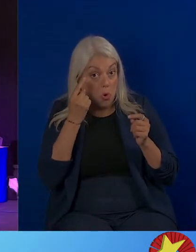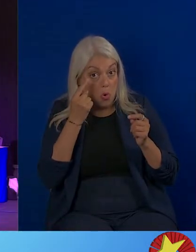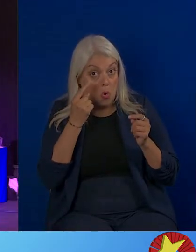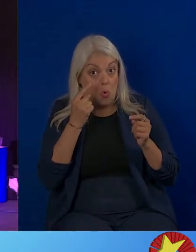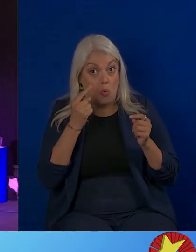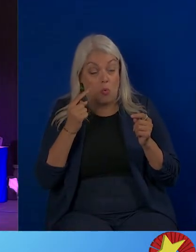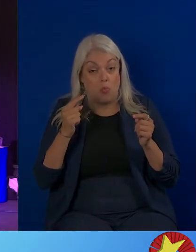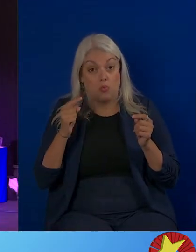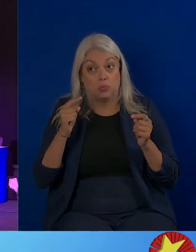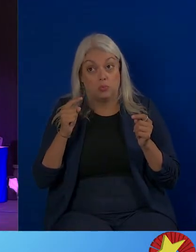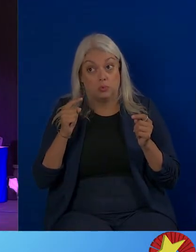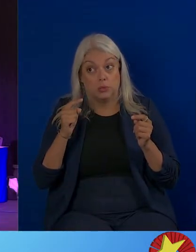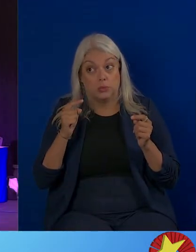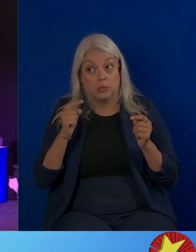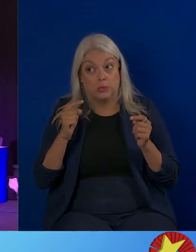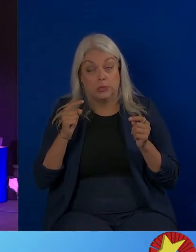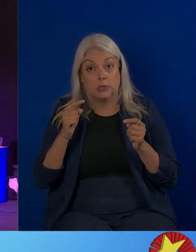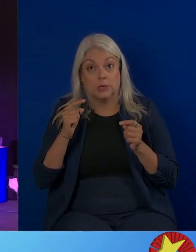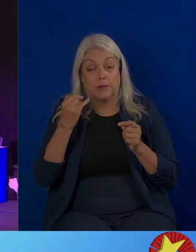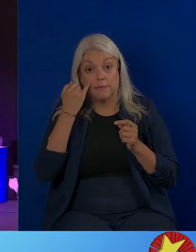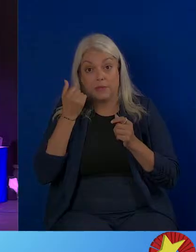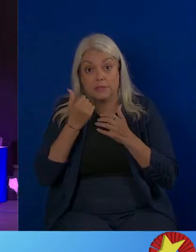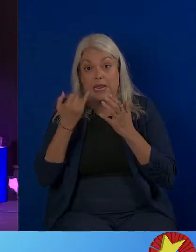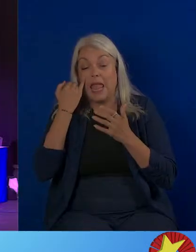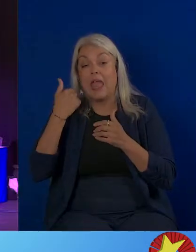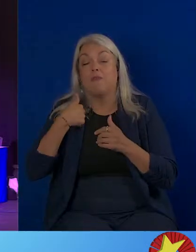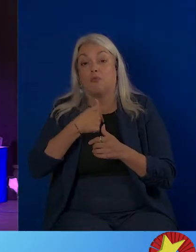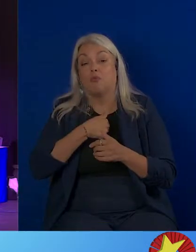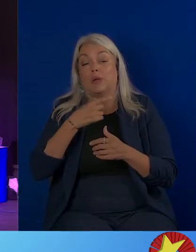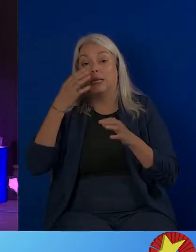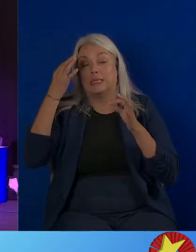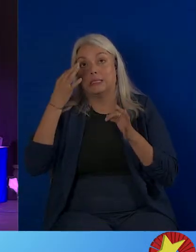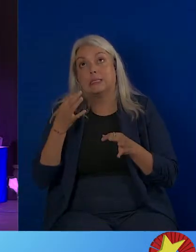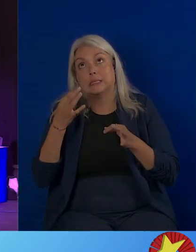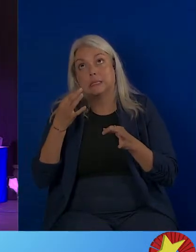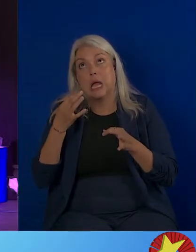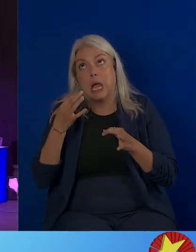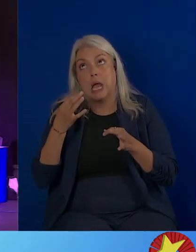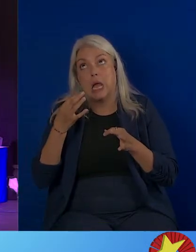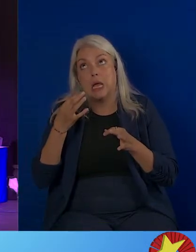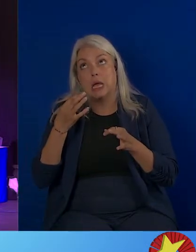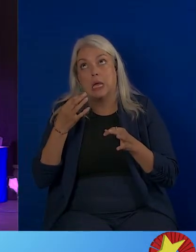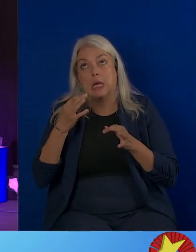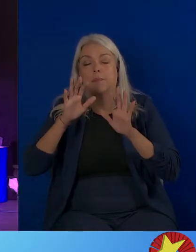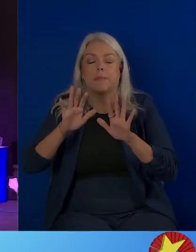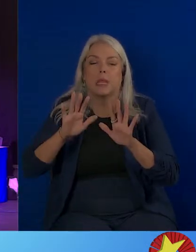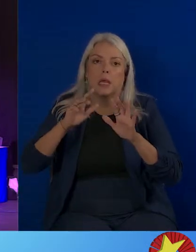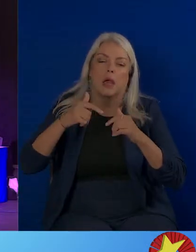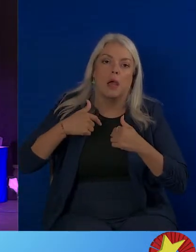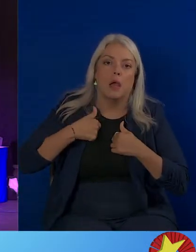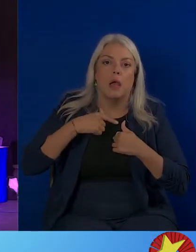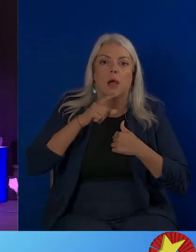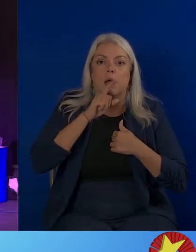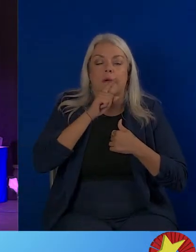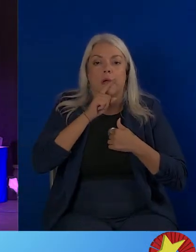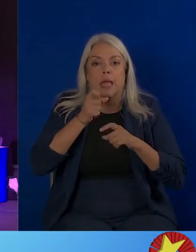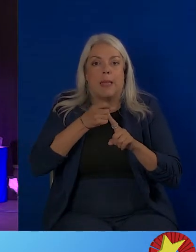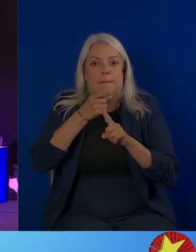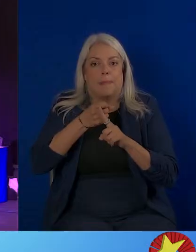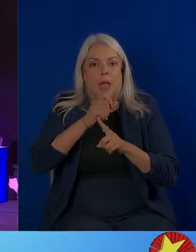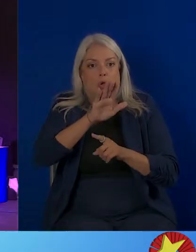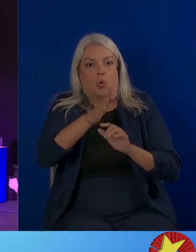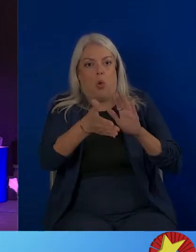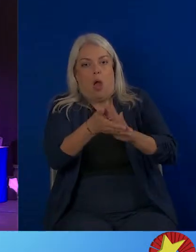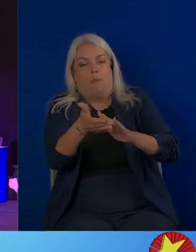that if we did hold it to the next, I don't want us to impact operations. That's what